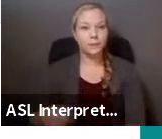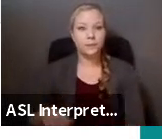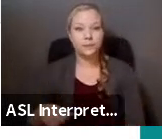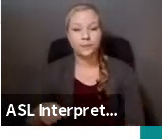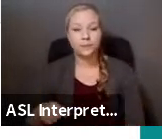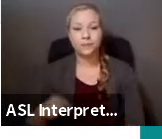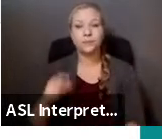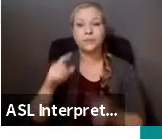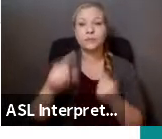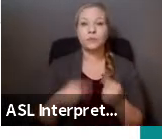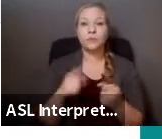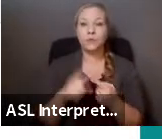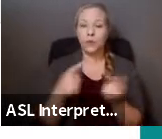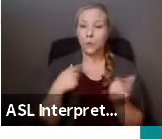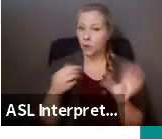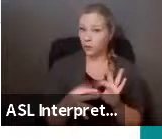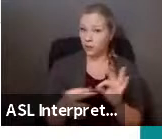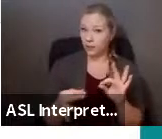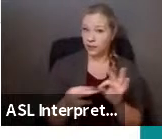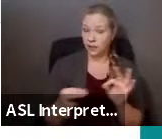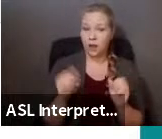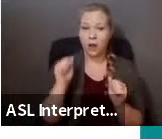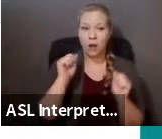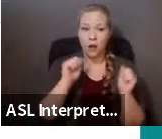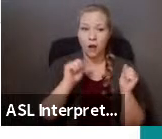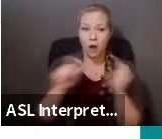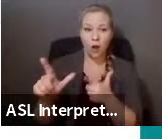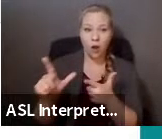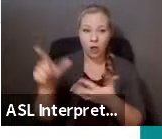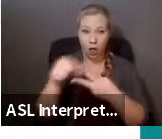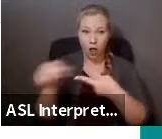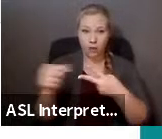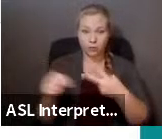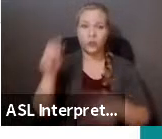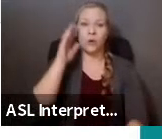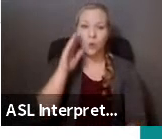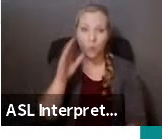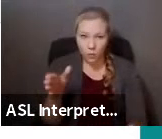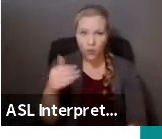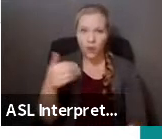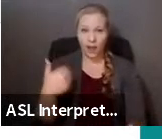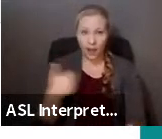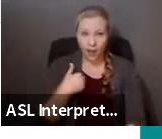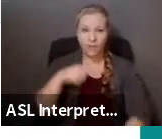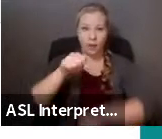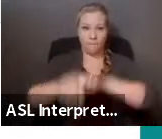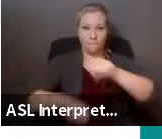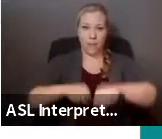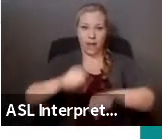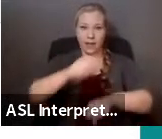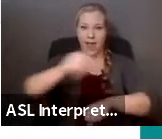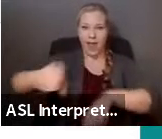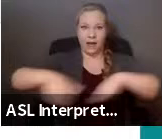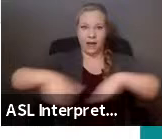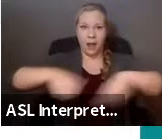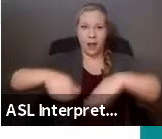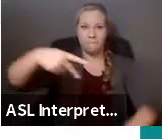So when we say all the options include bike and ped elements, I'm going to go through a few slides that